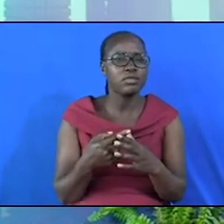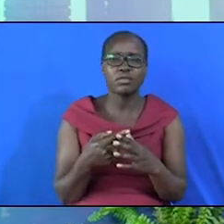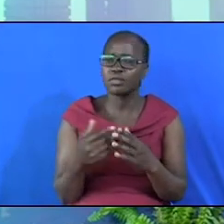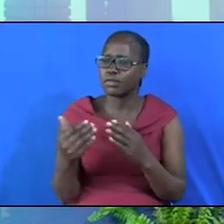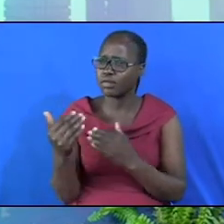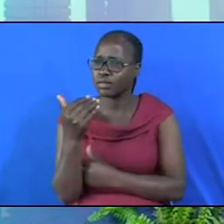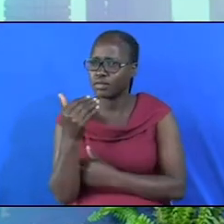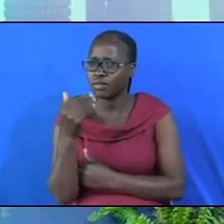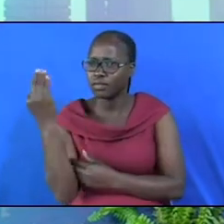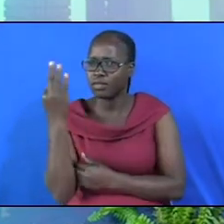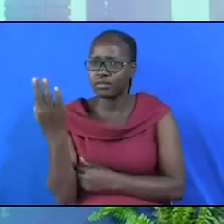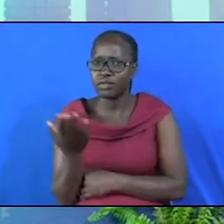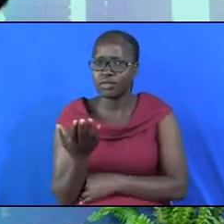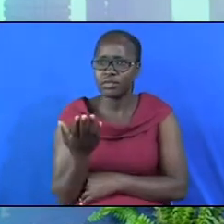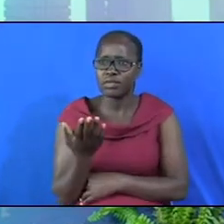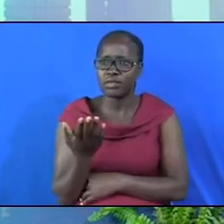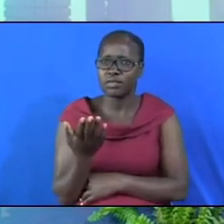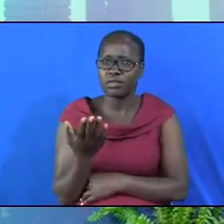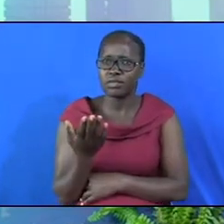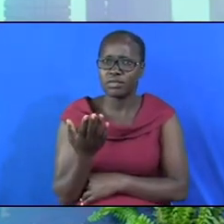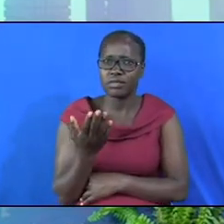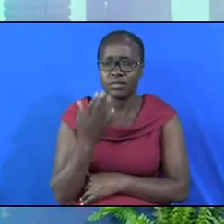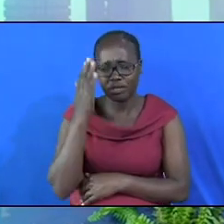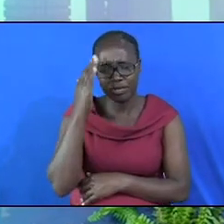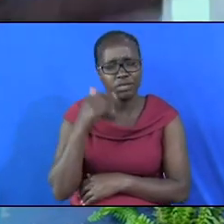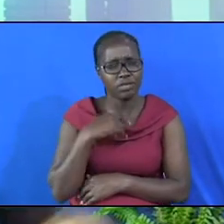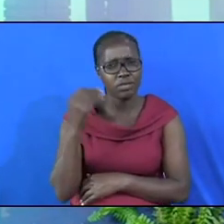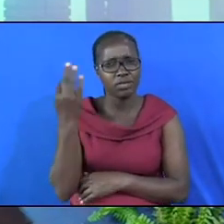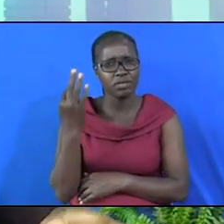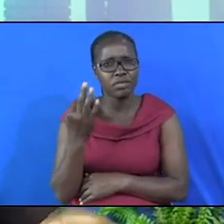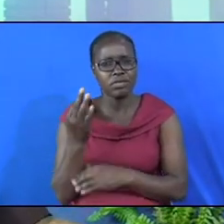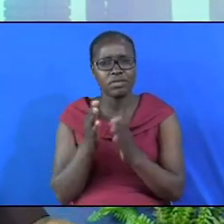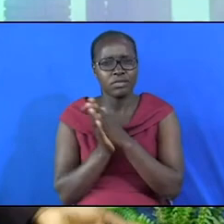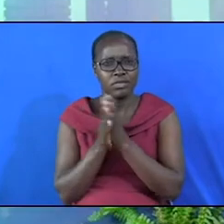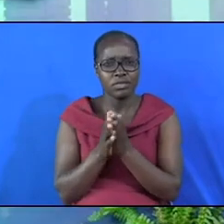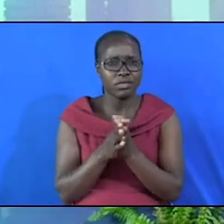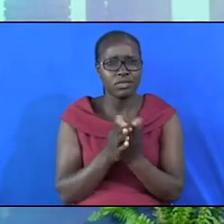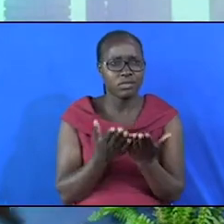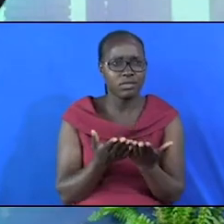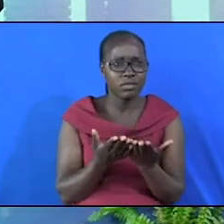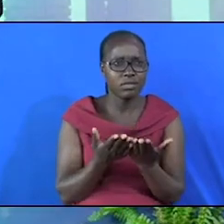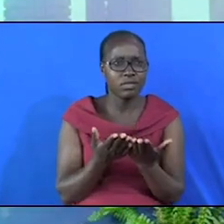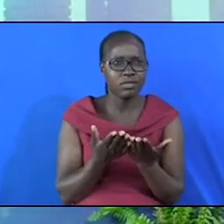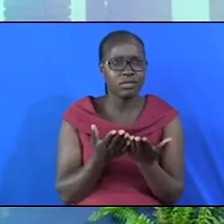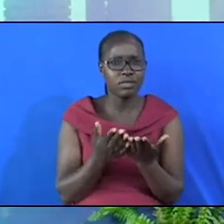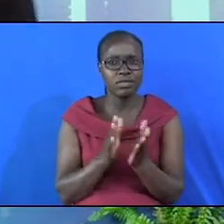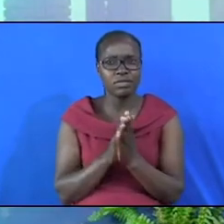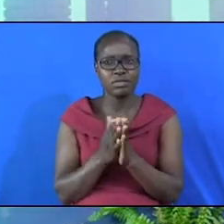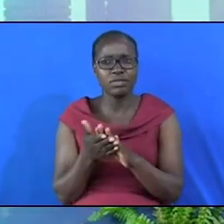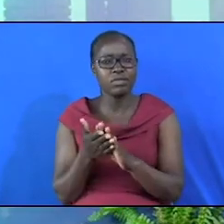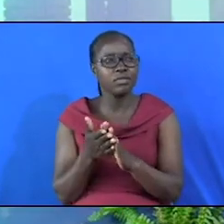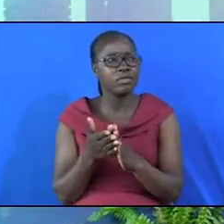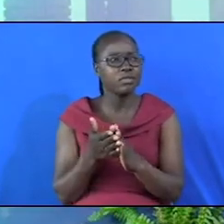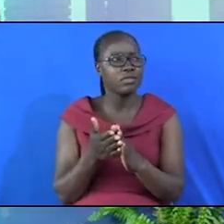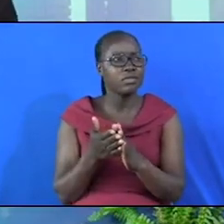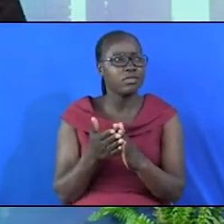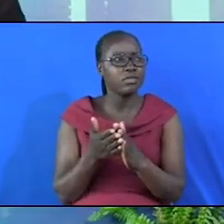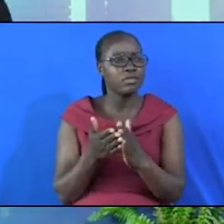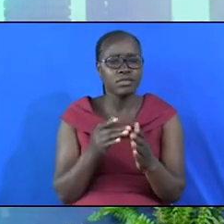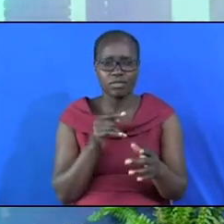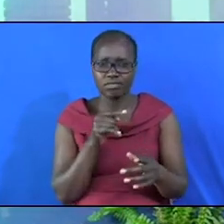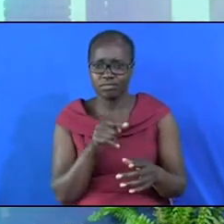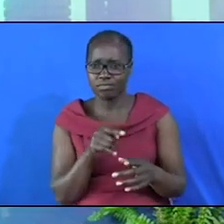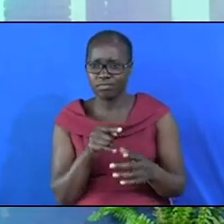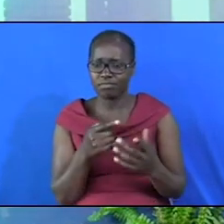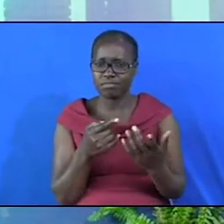preach. Those who know my story, you know that I was a preacher, then became a soloist. I became a soloist because of